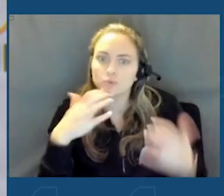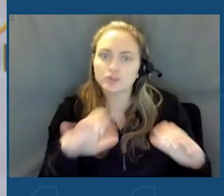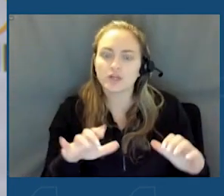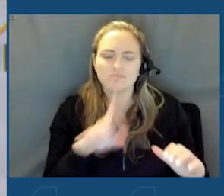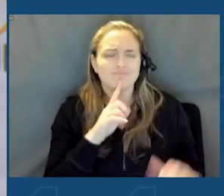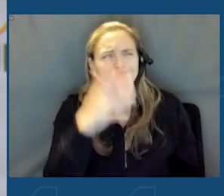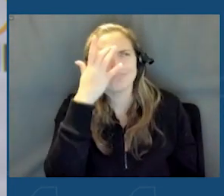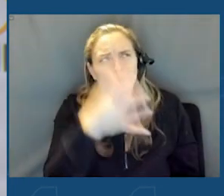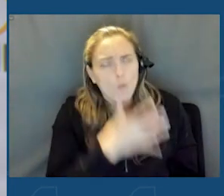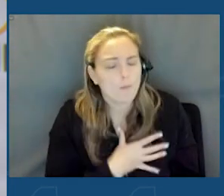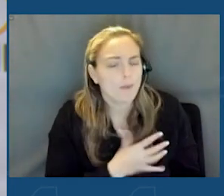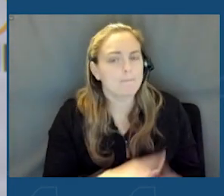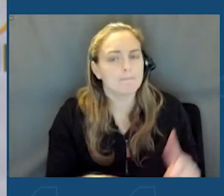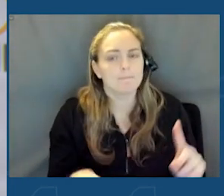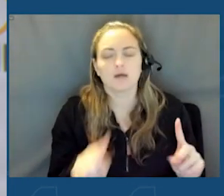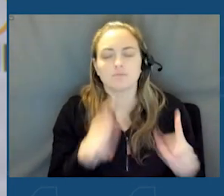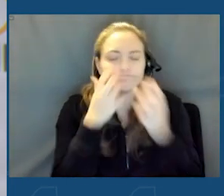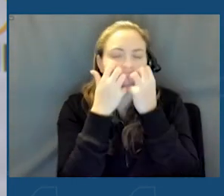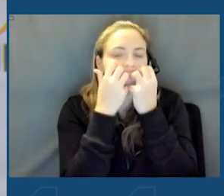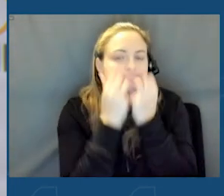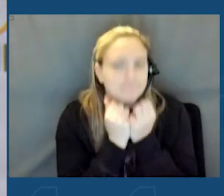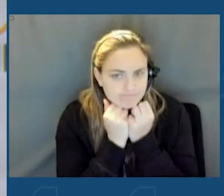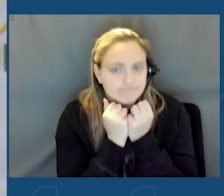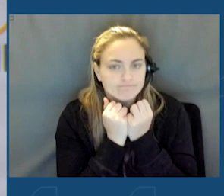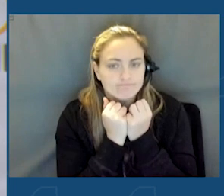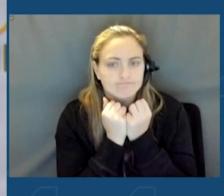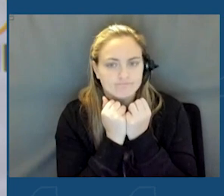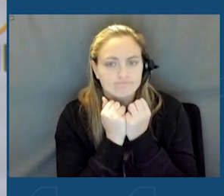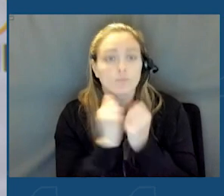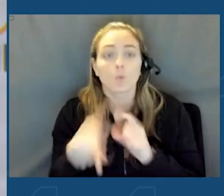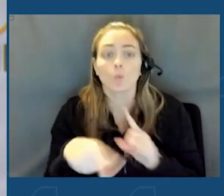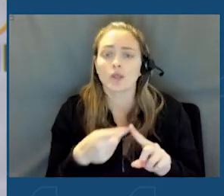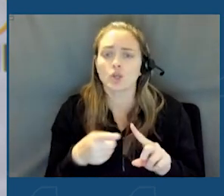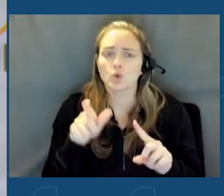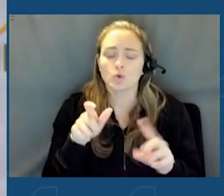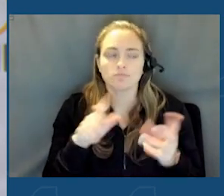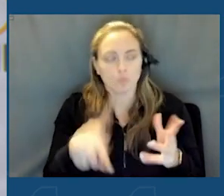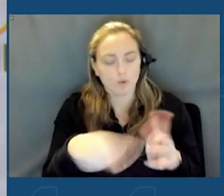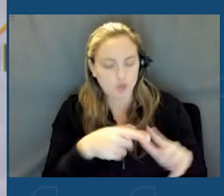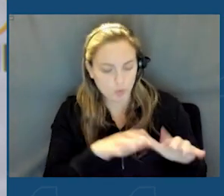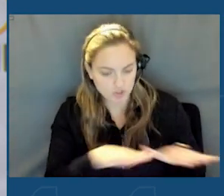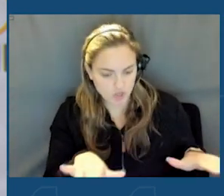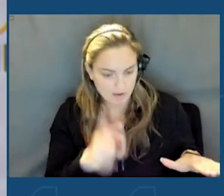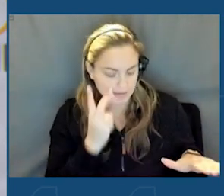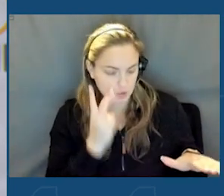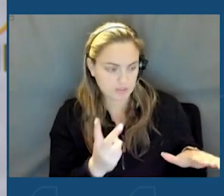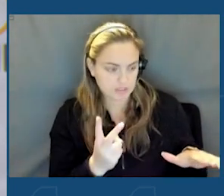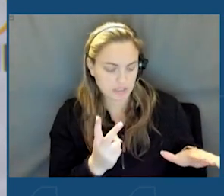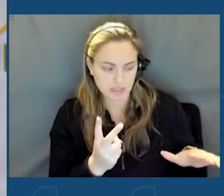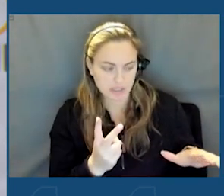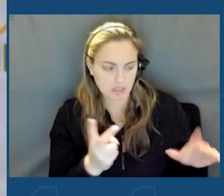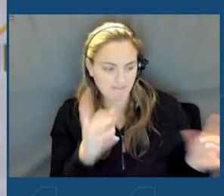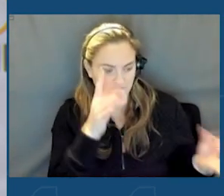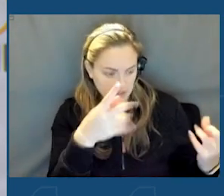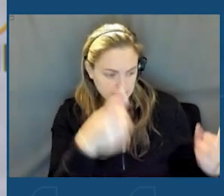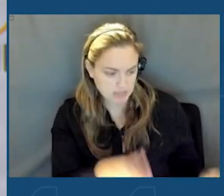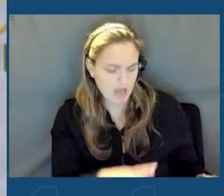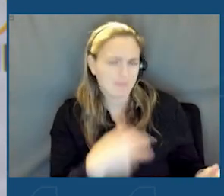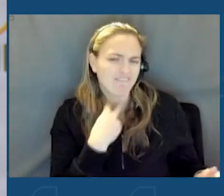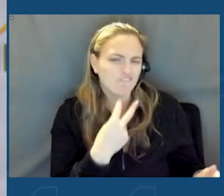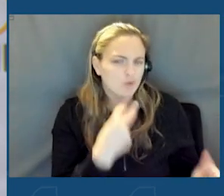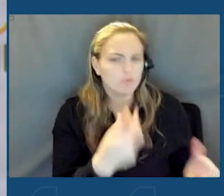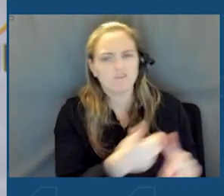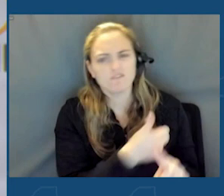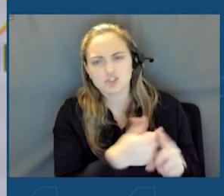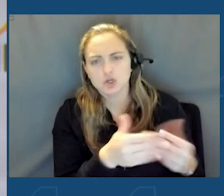more than anything, she was compassionate. Because when you're a child and you see violence, whether it's verbal or physical, it